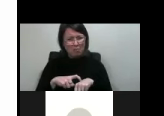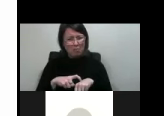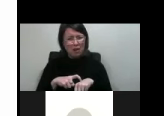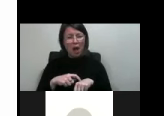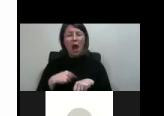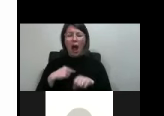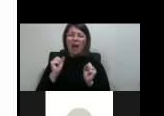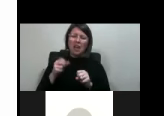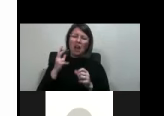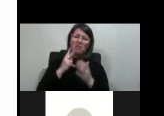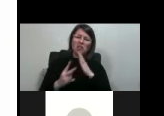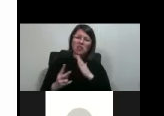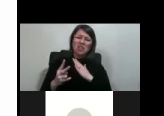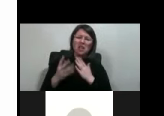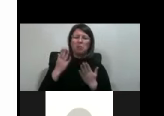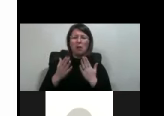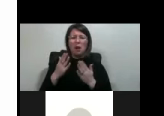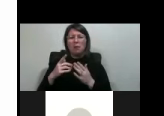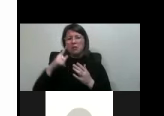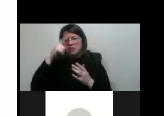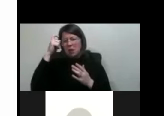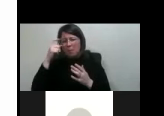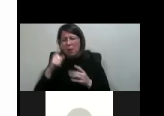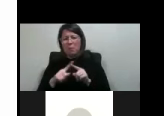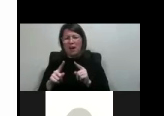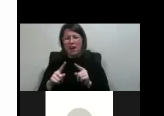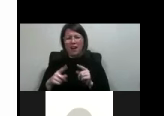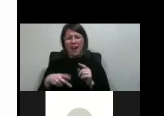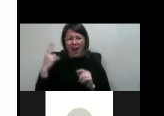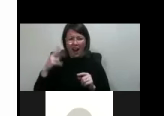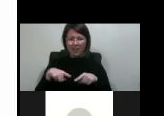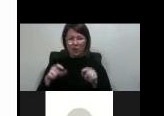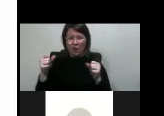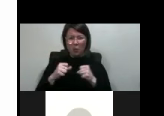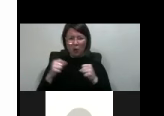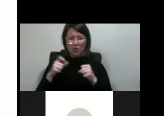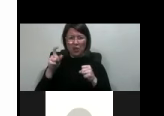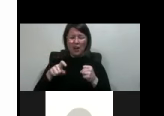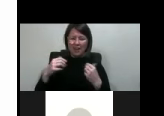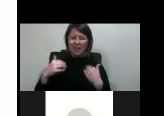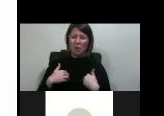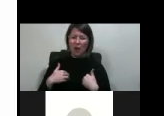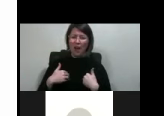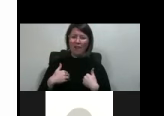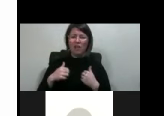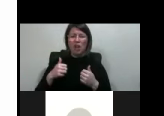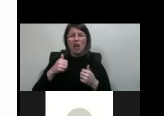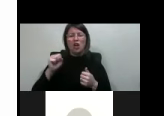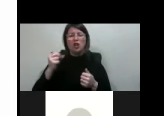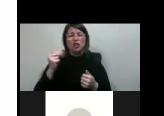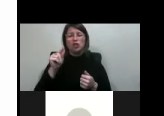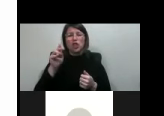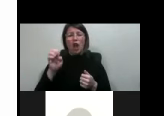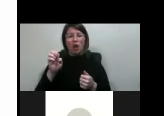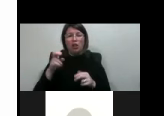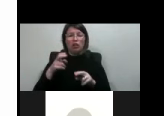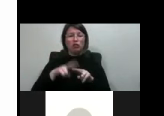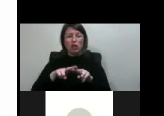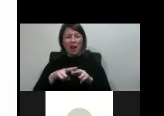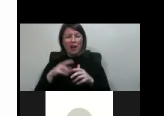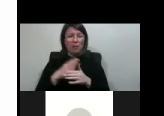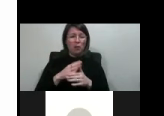see it possibly being true during the summer, but I doubt it's that high during the winter that we need to be running essentially a shuttle train between